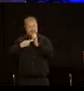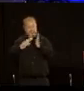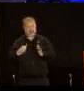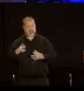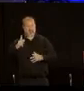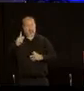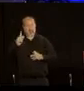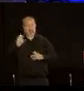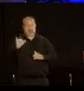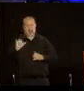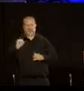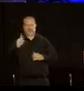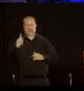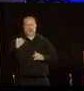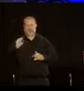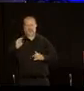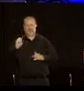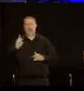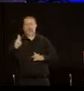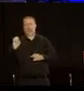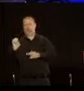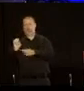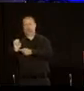Representative Kelly Skidmore.